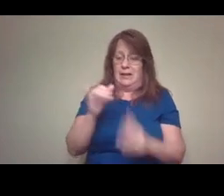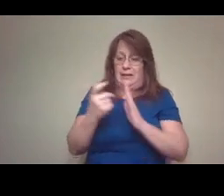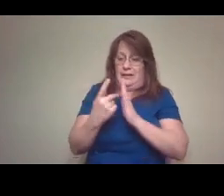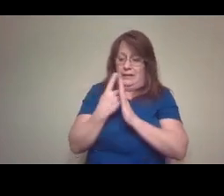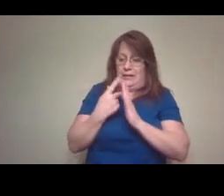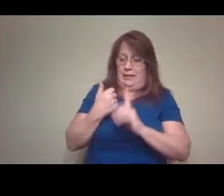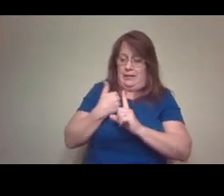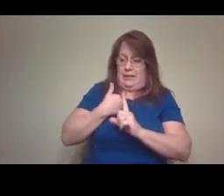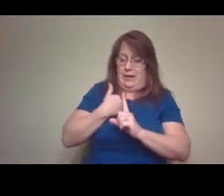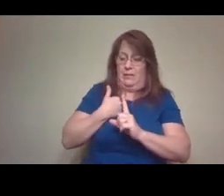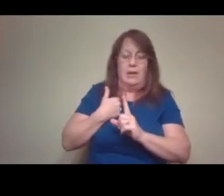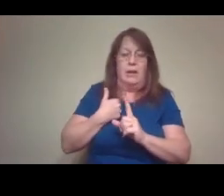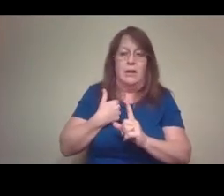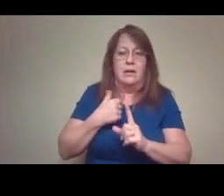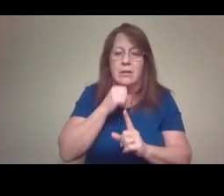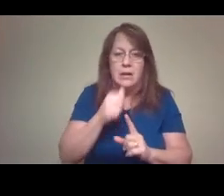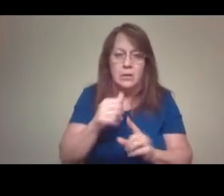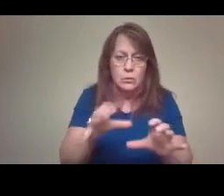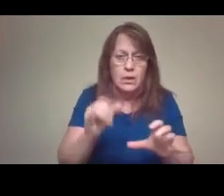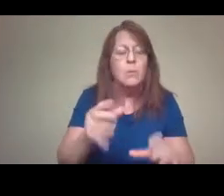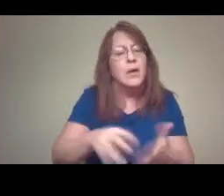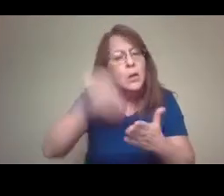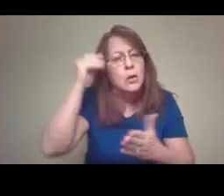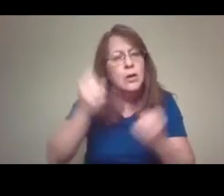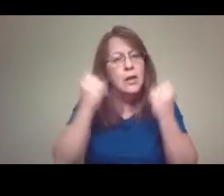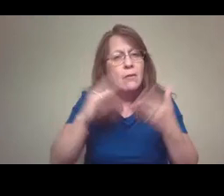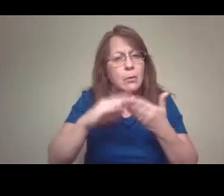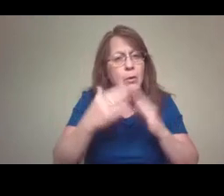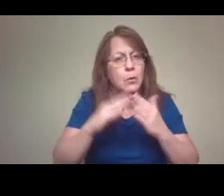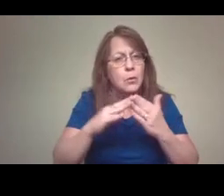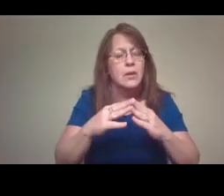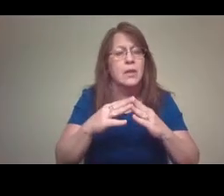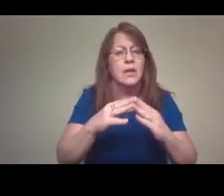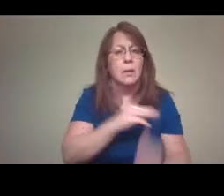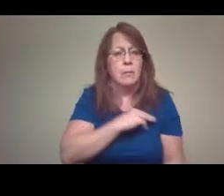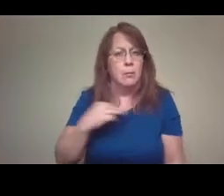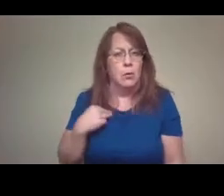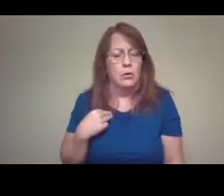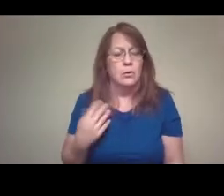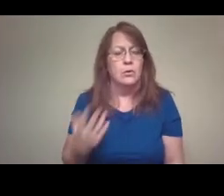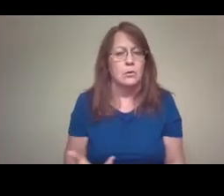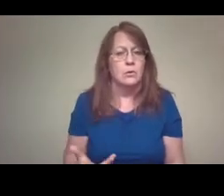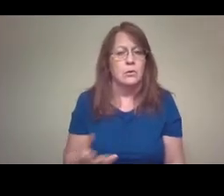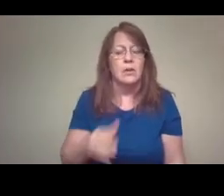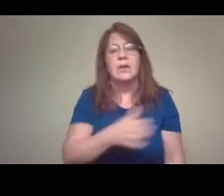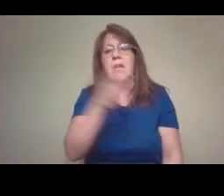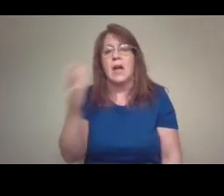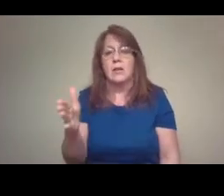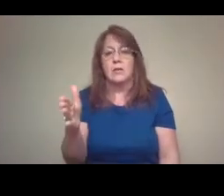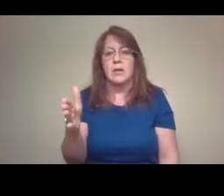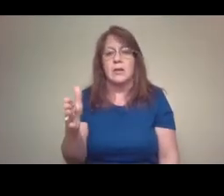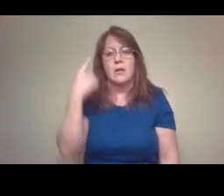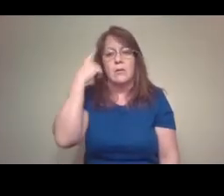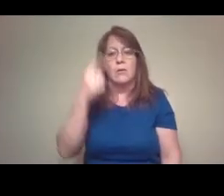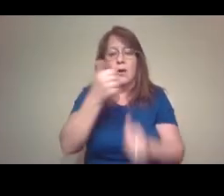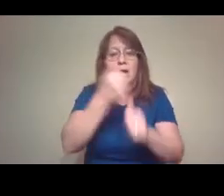from our community members. The other side of this slide shows the same information, just a little bit differently, which is that for every 1